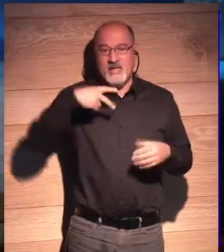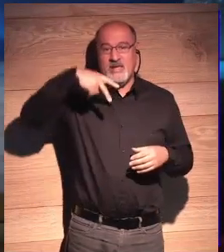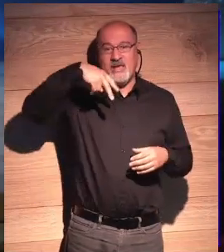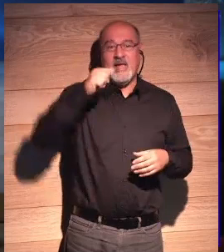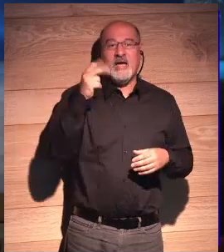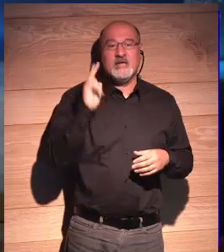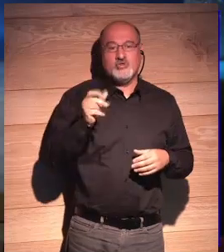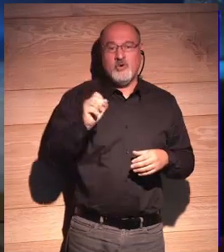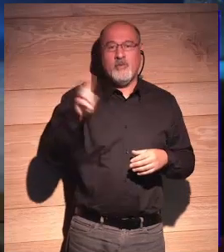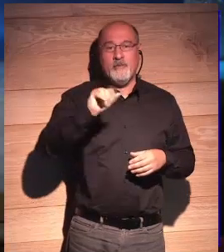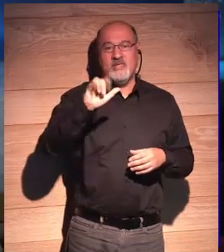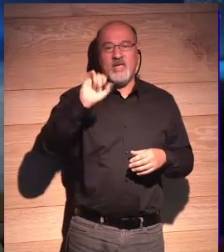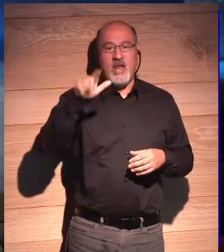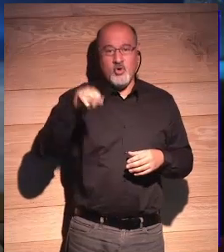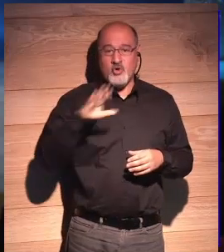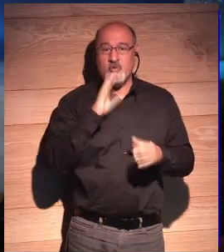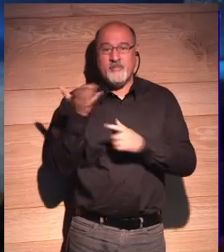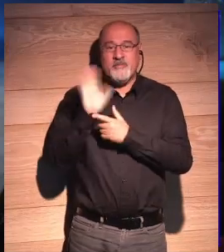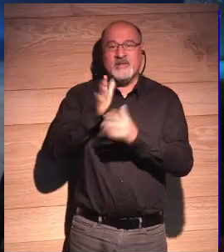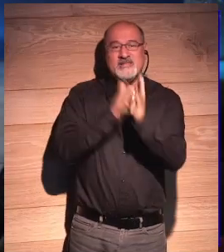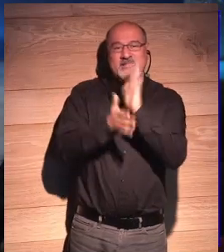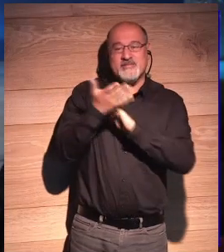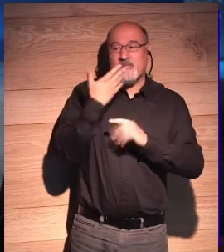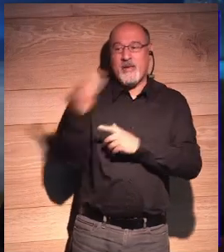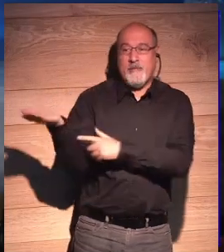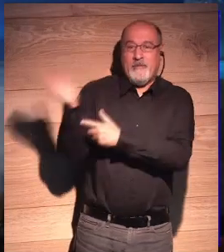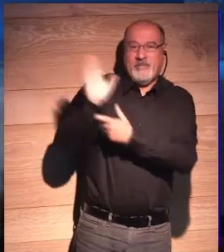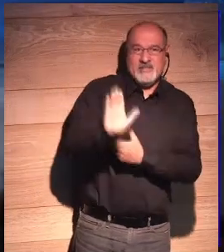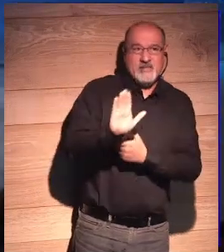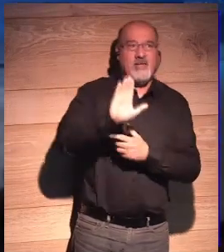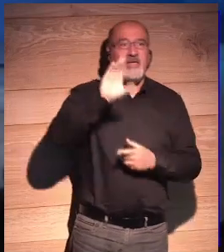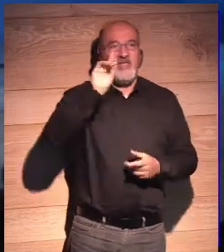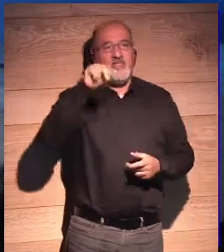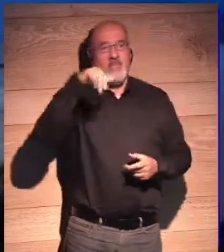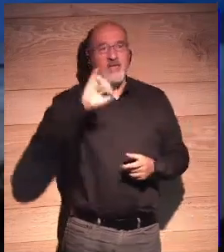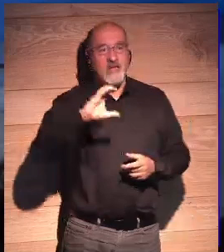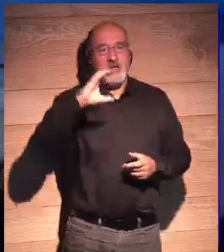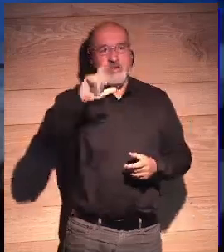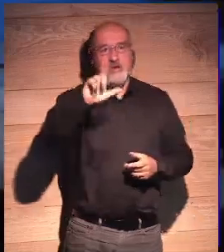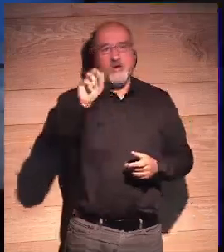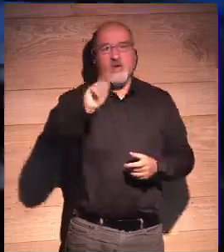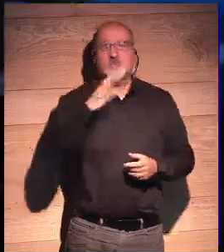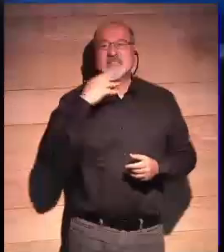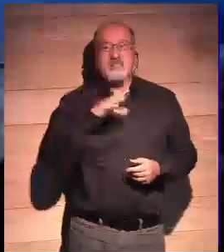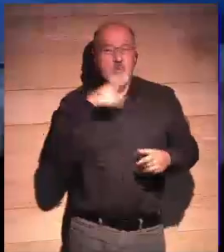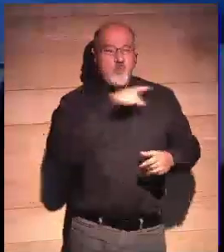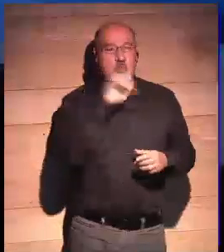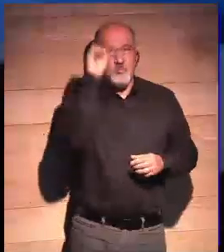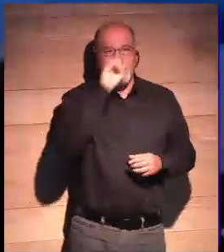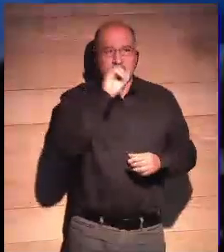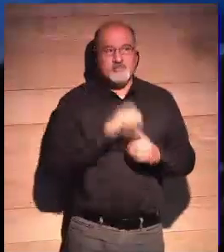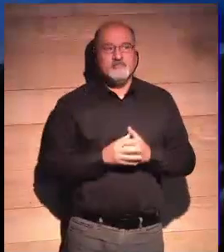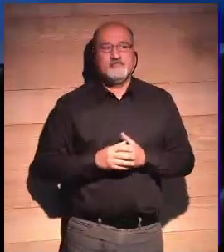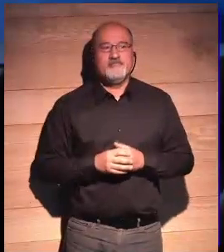would be very nice, Nacho Vigalondo, since you're here, that you tell us who he is, or who he is for you,